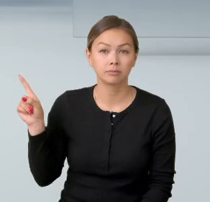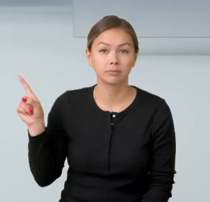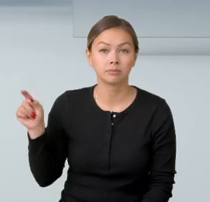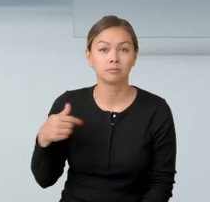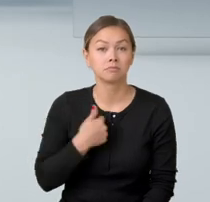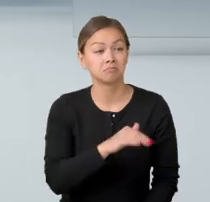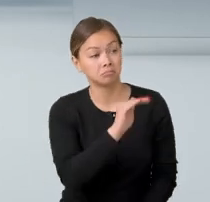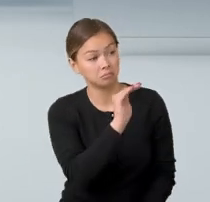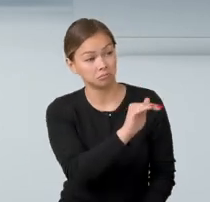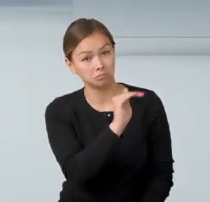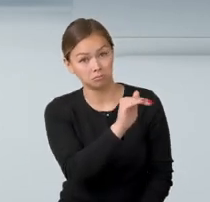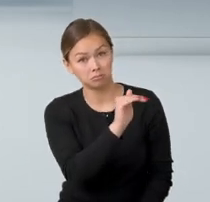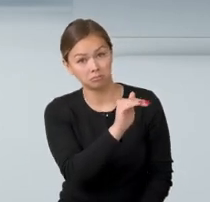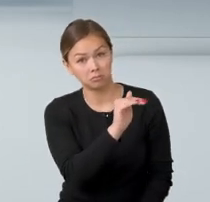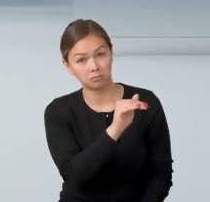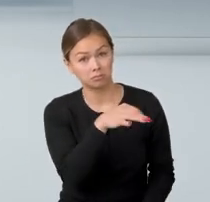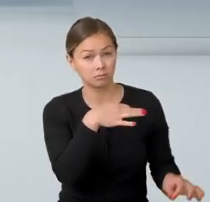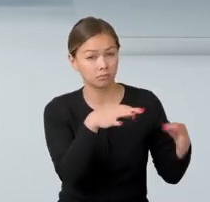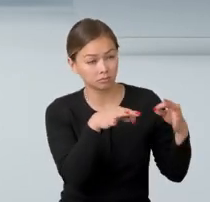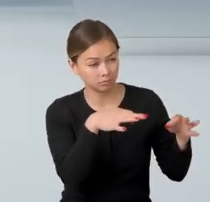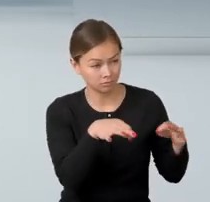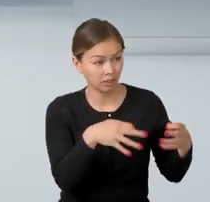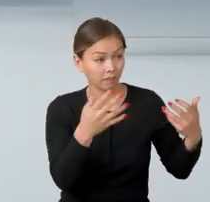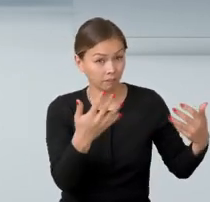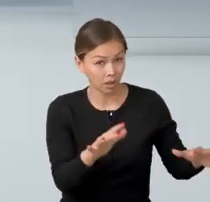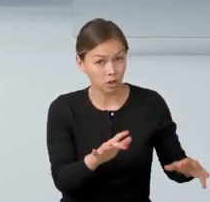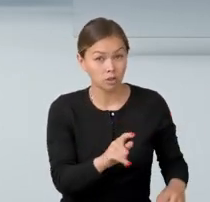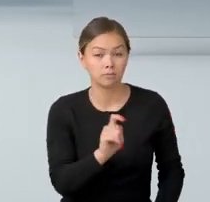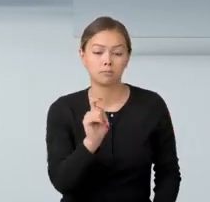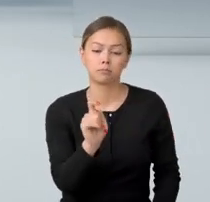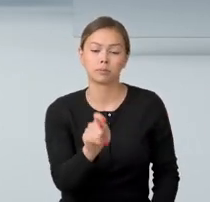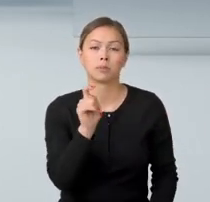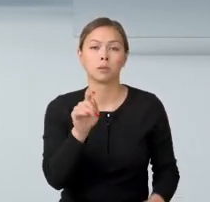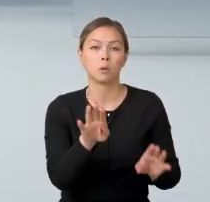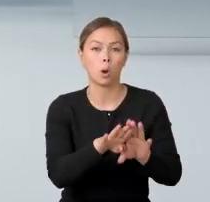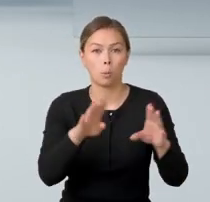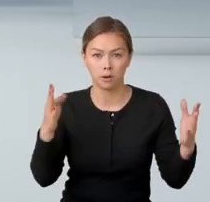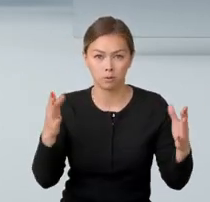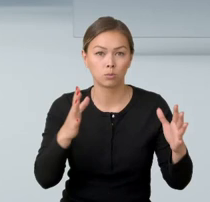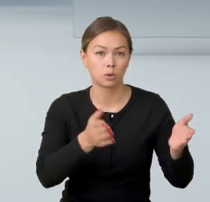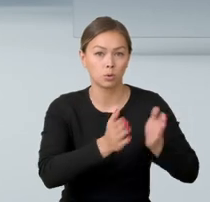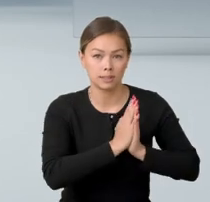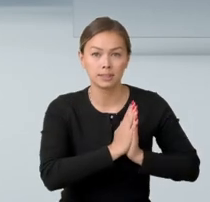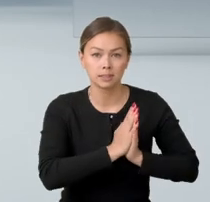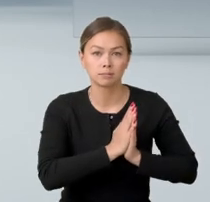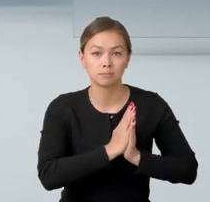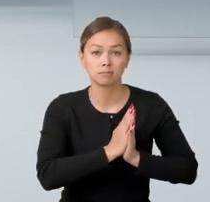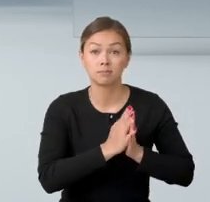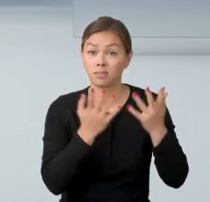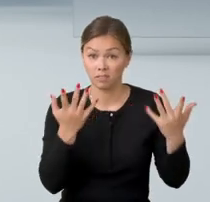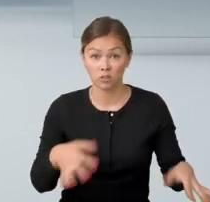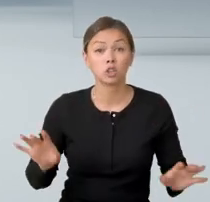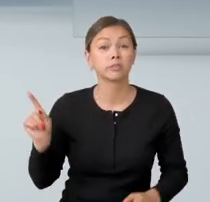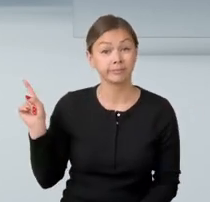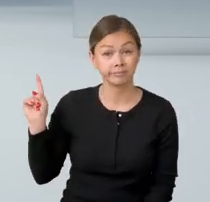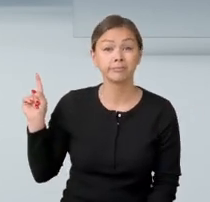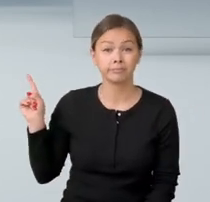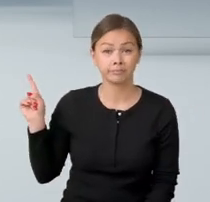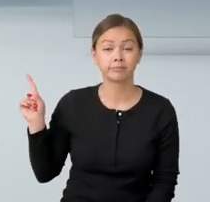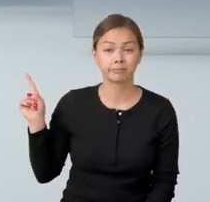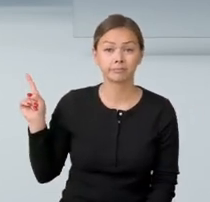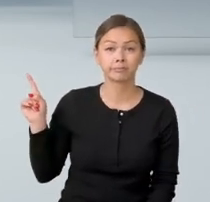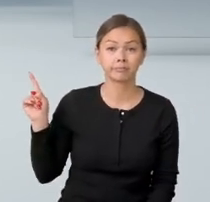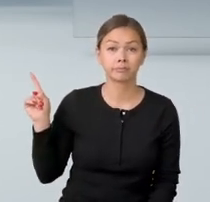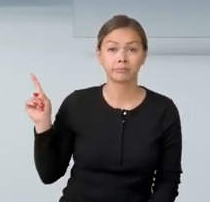and after I ask the finance department I can click to open the request again